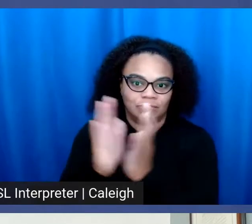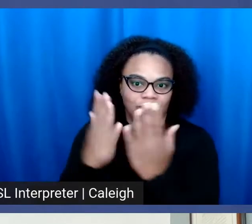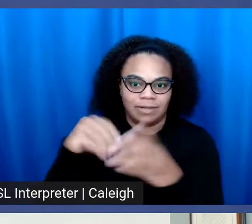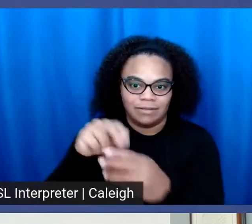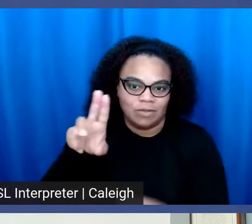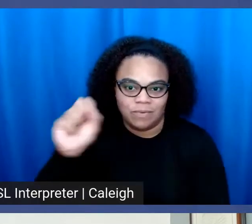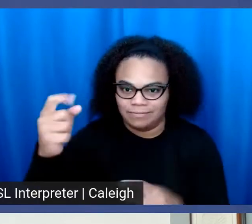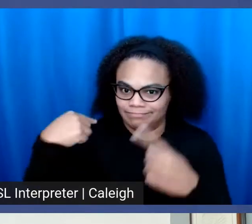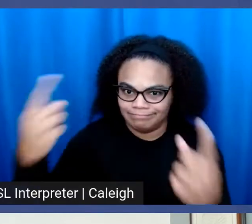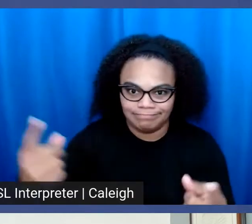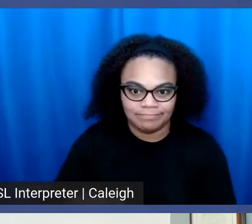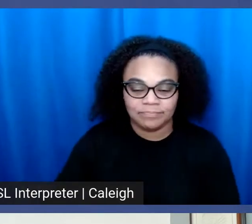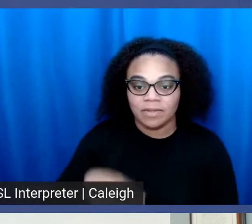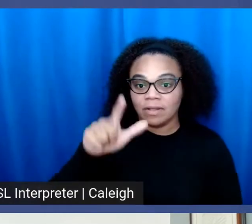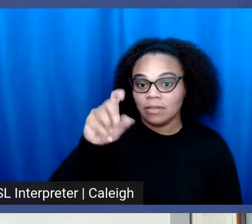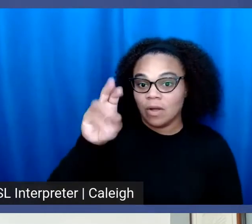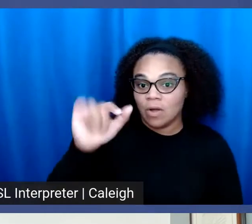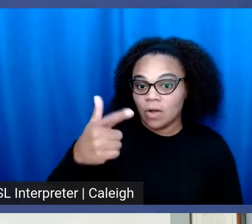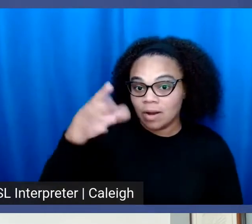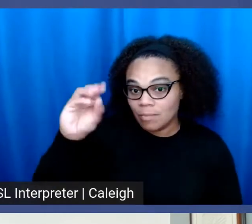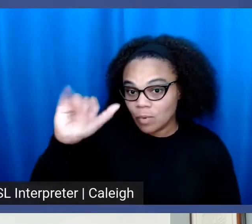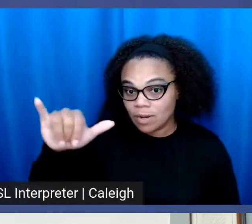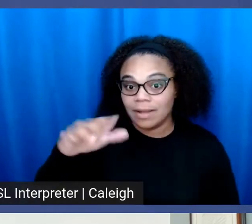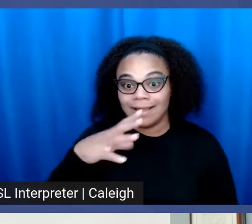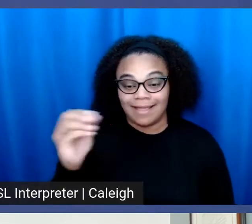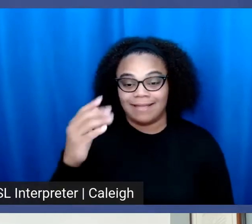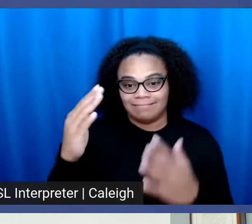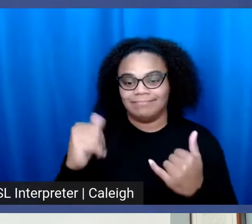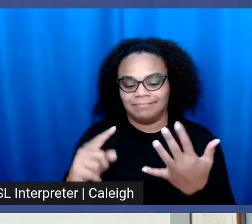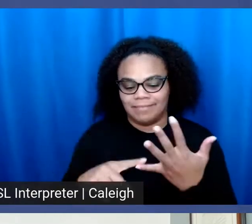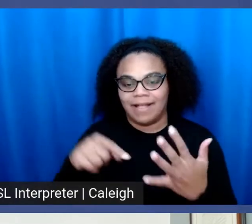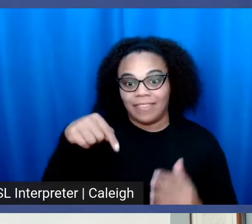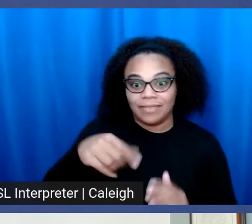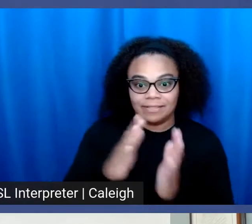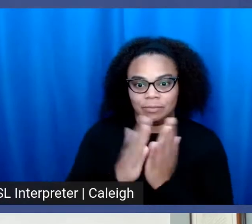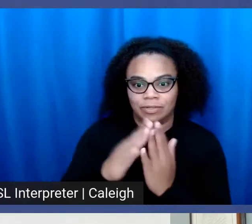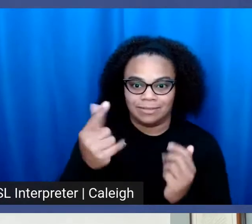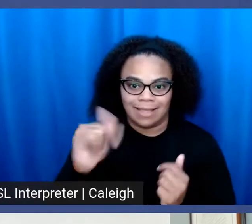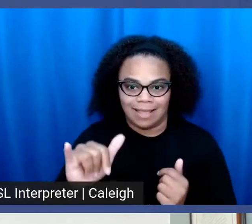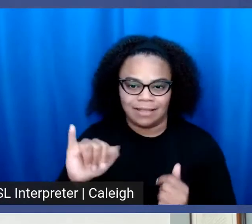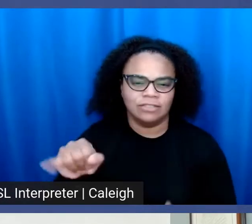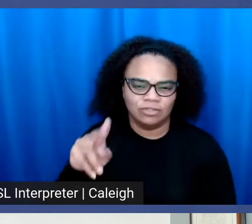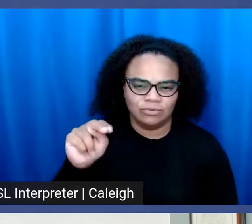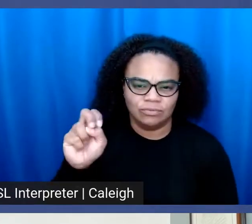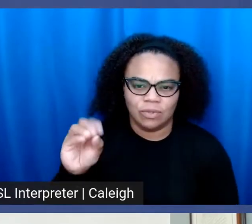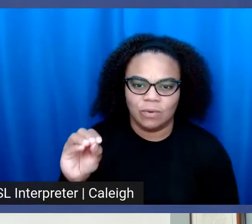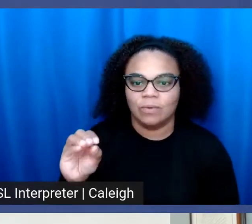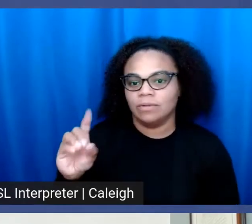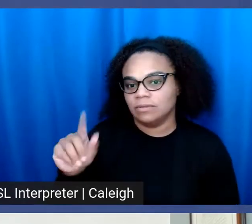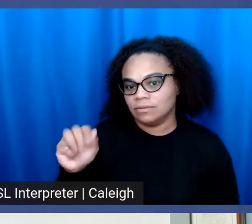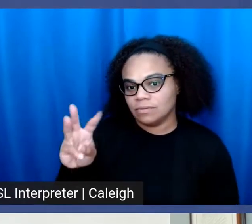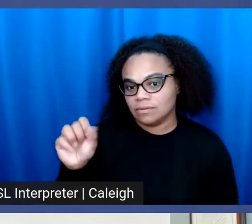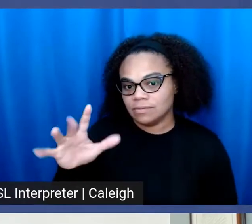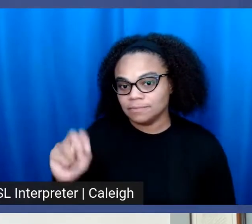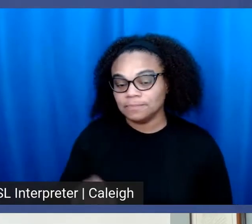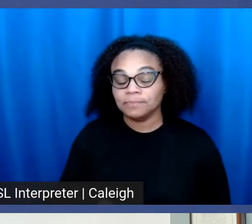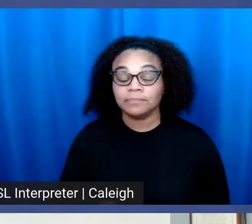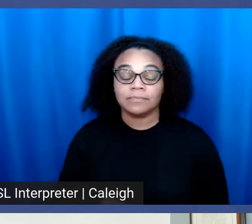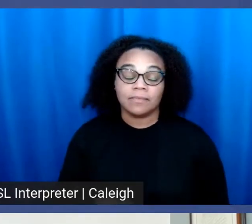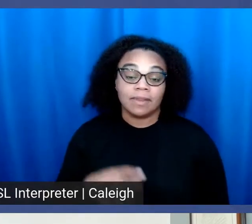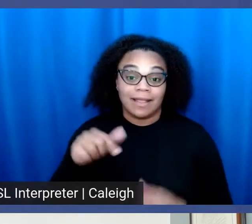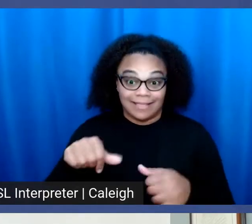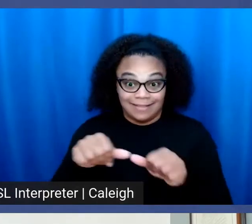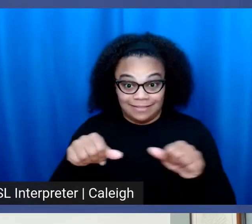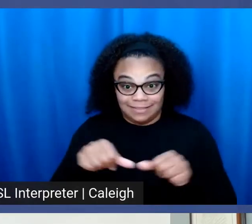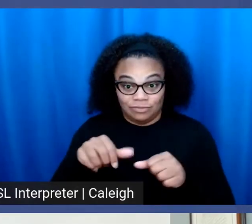Lawn Boy by Jonathan Evison, and This Book is Gay by Juno Dawson. And in this district,